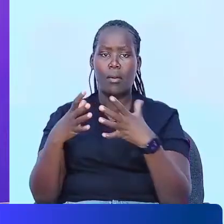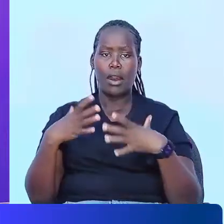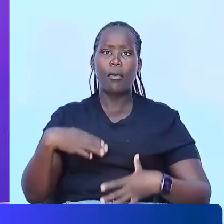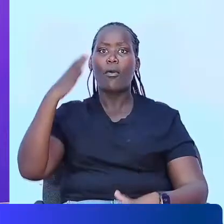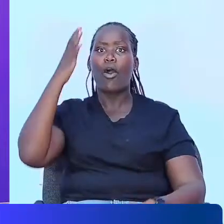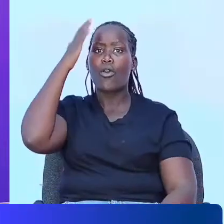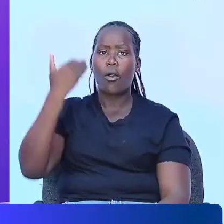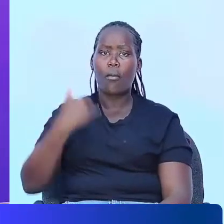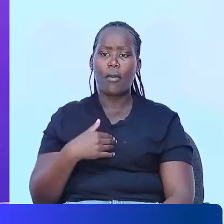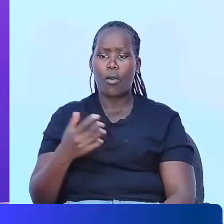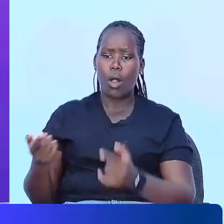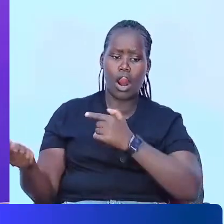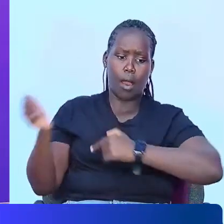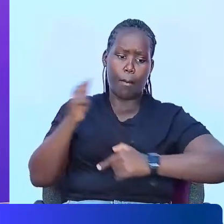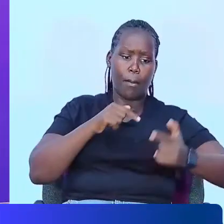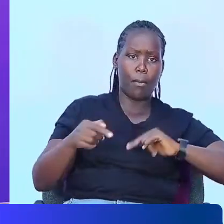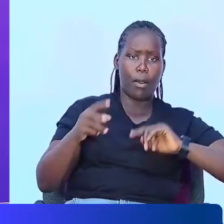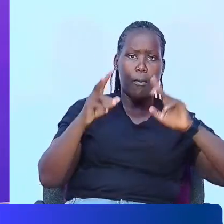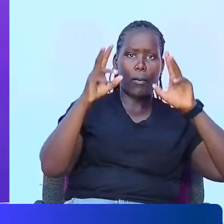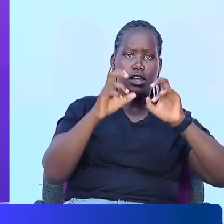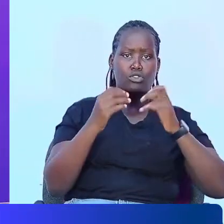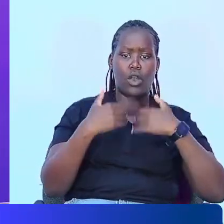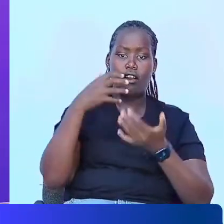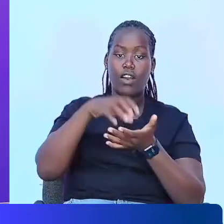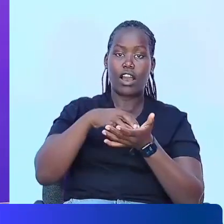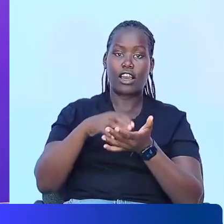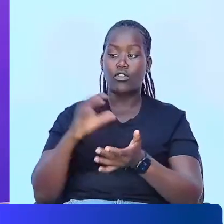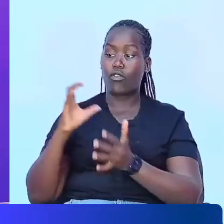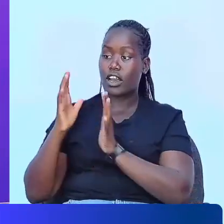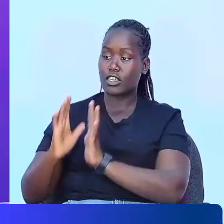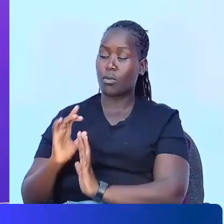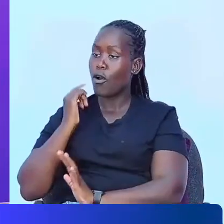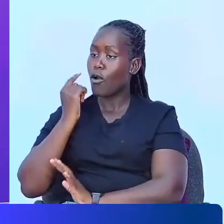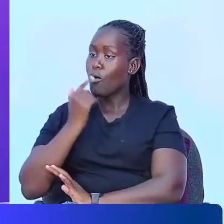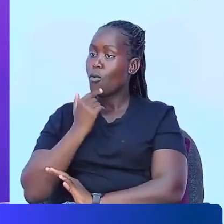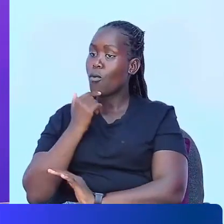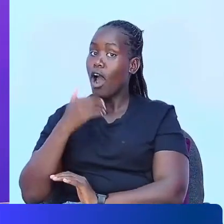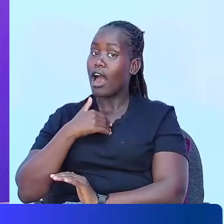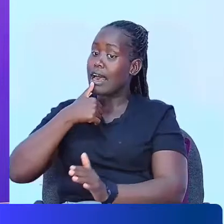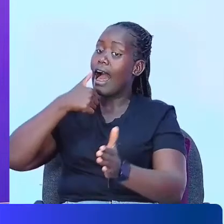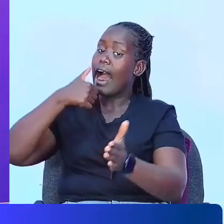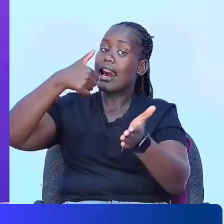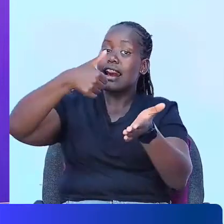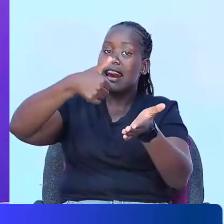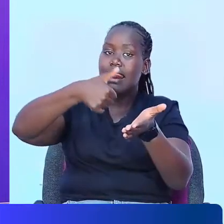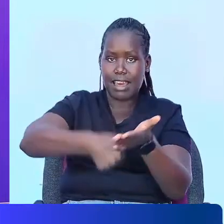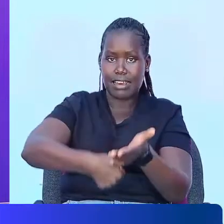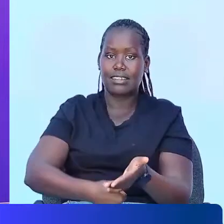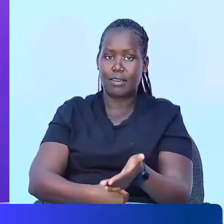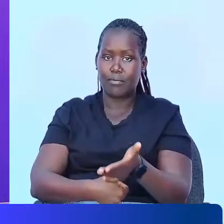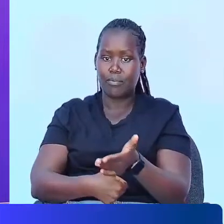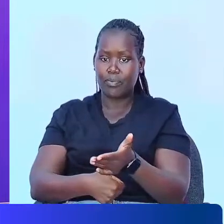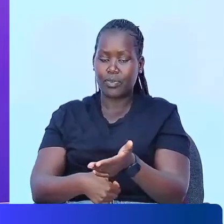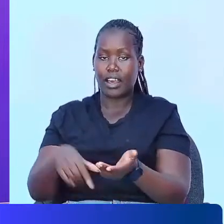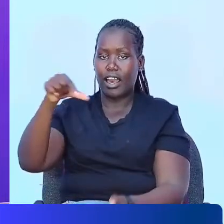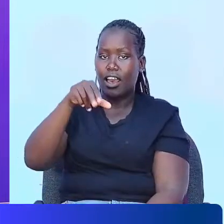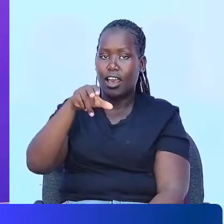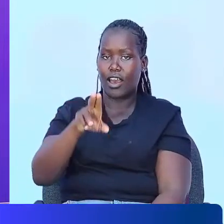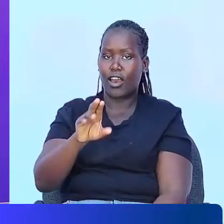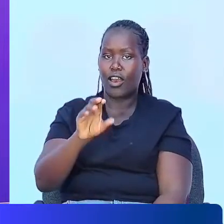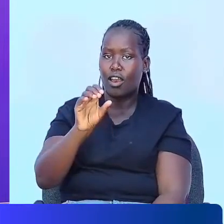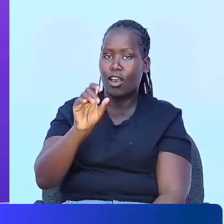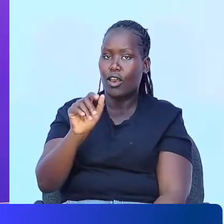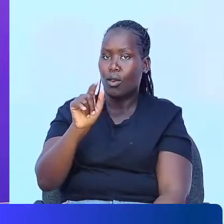with issues. I have a case of a customer who even has a letter, a quotation, the quotation